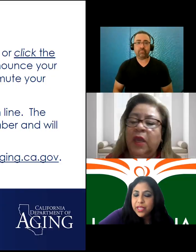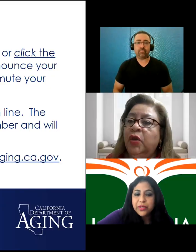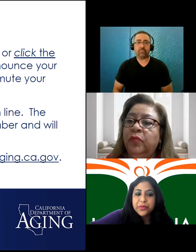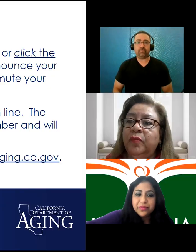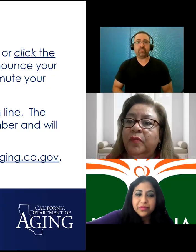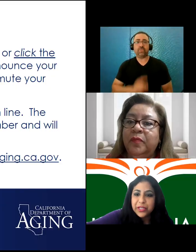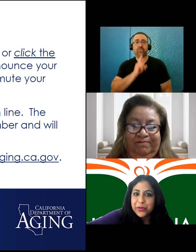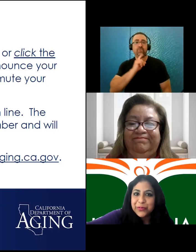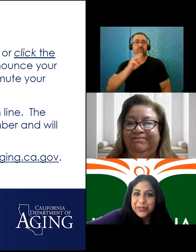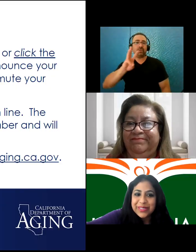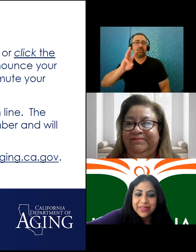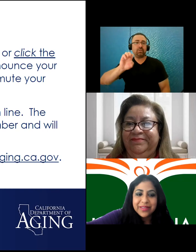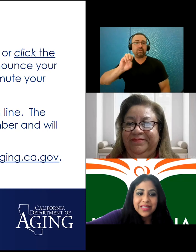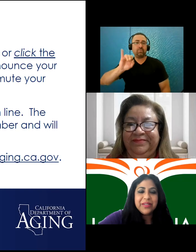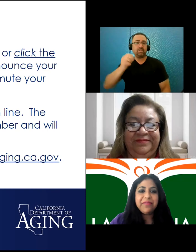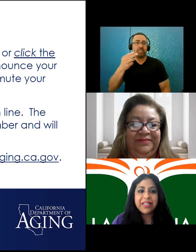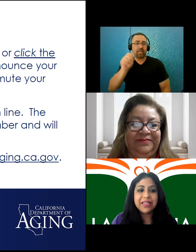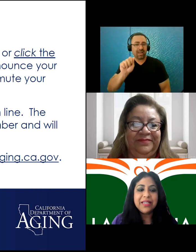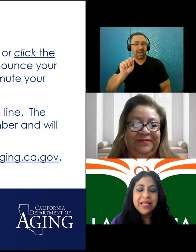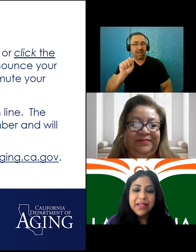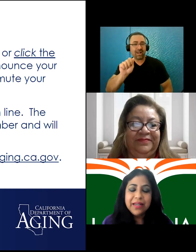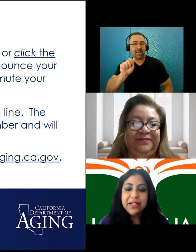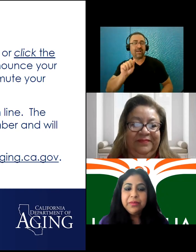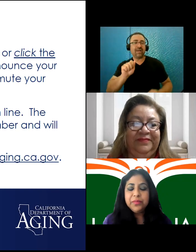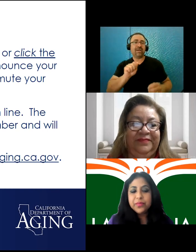Sure, I can go first, if that's okay, Felia.